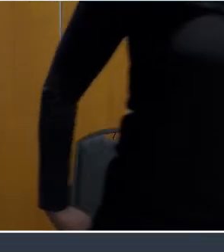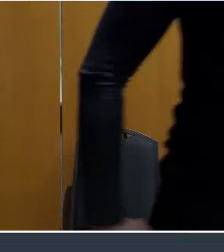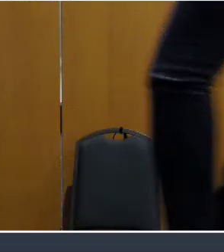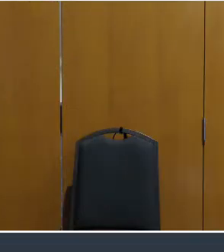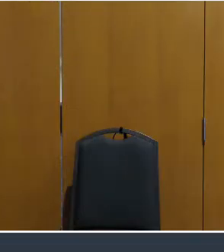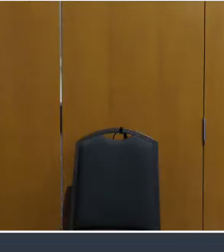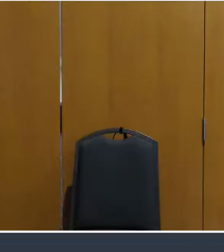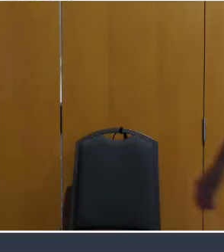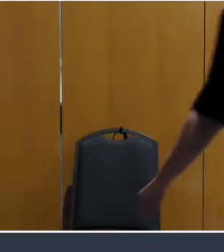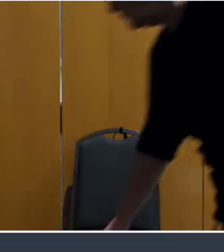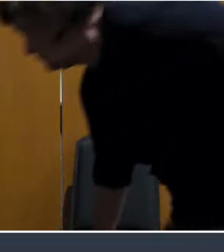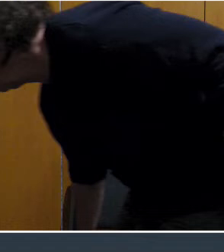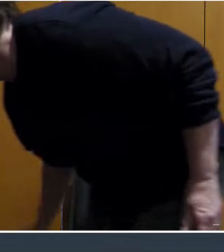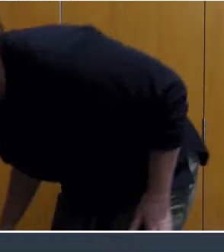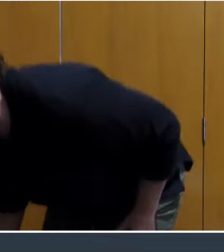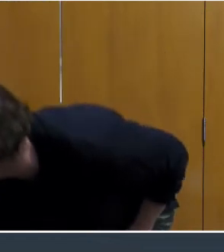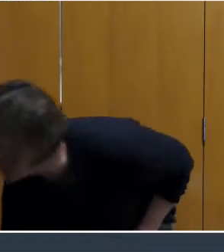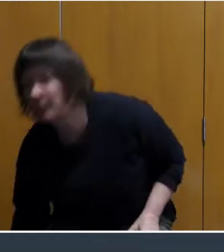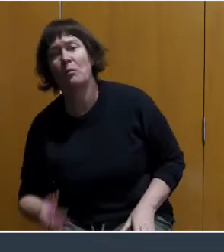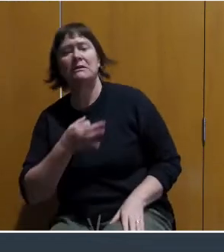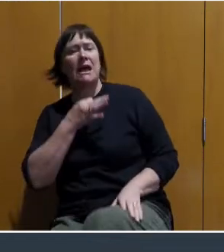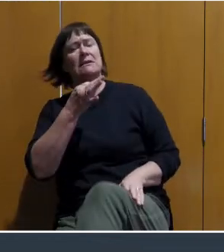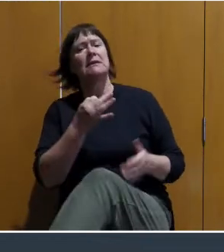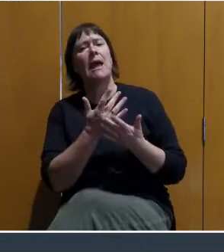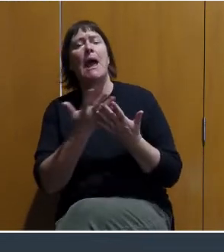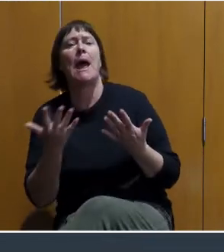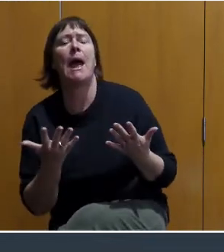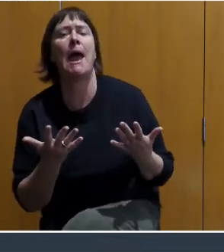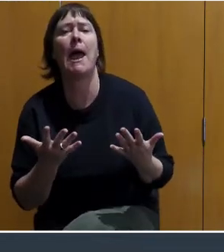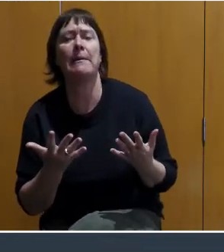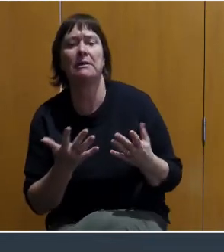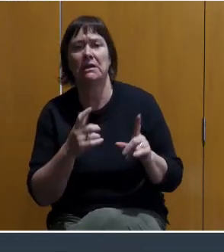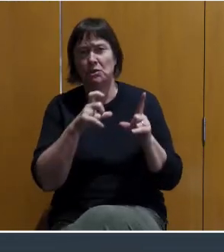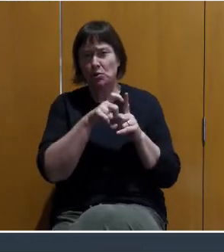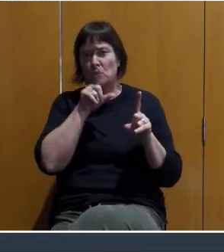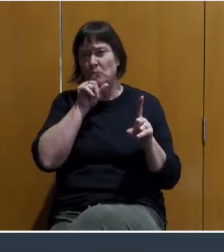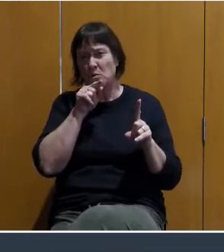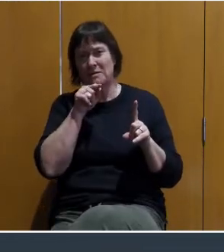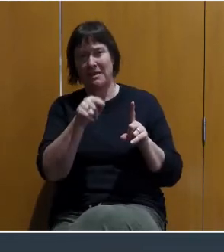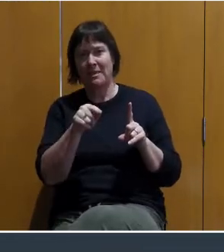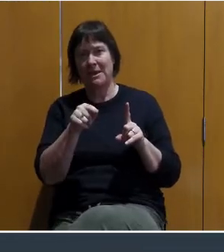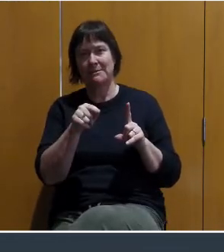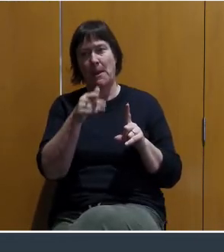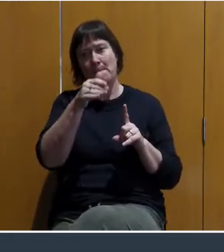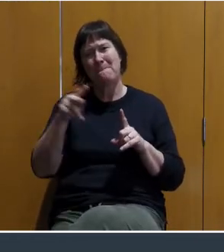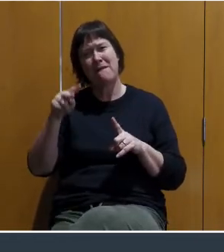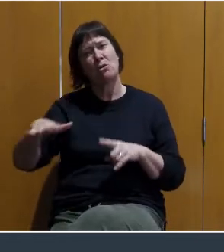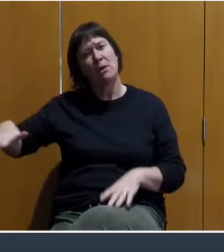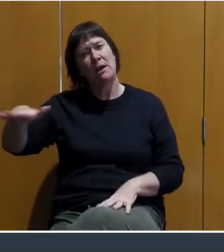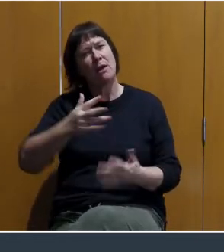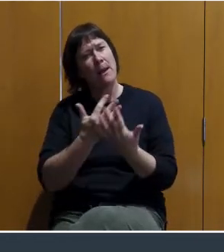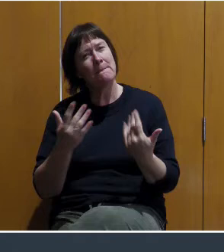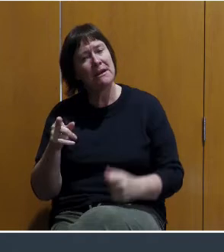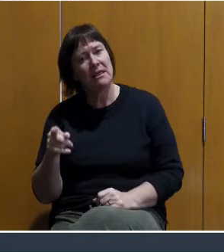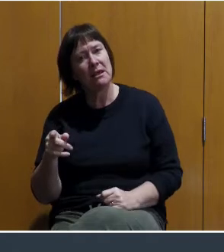Councillor Bowe? Paddy, about how many dotterels are in that Bayview area, do you know? I